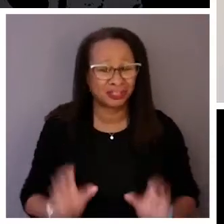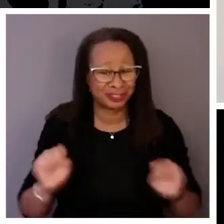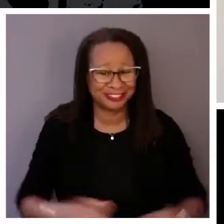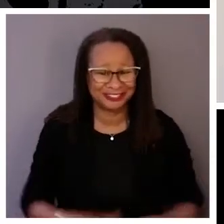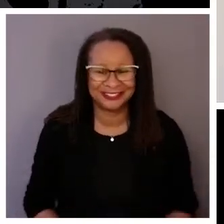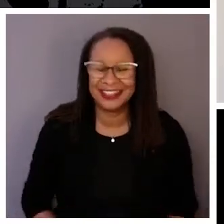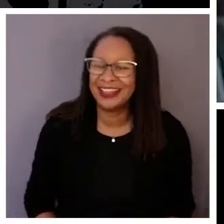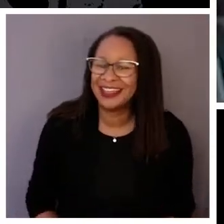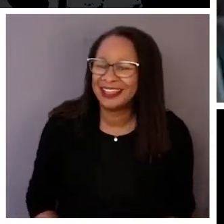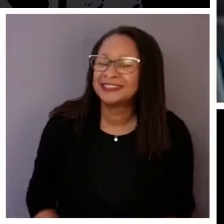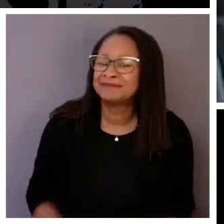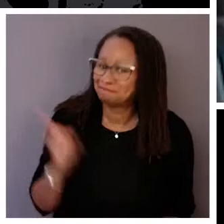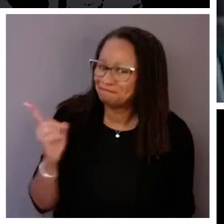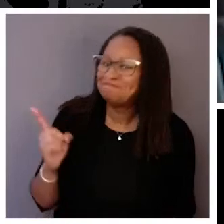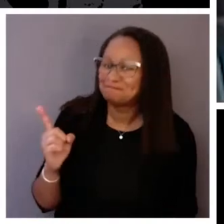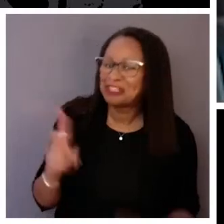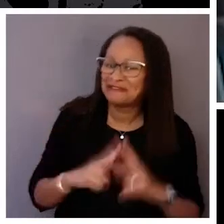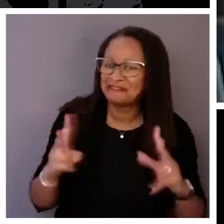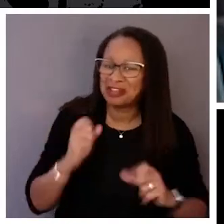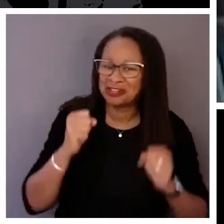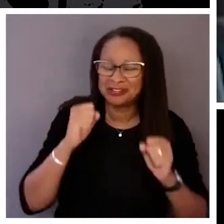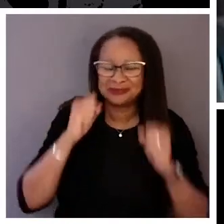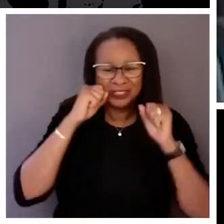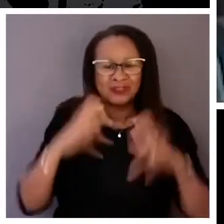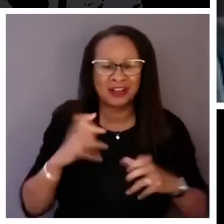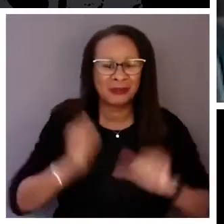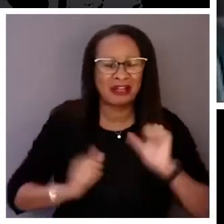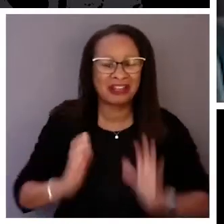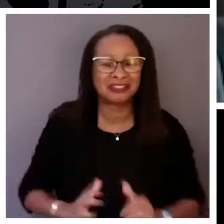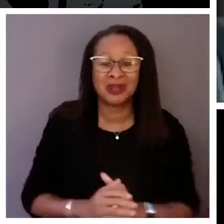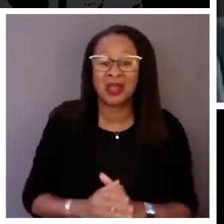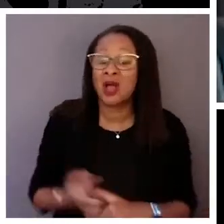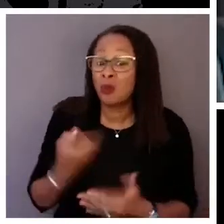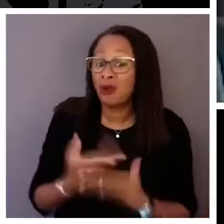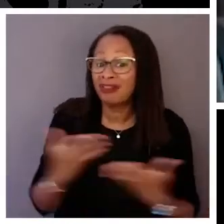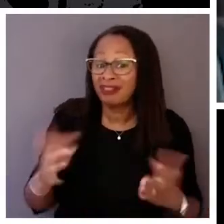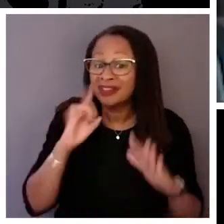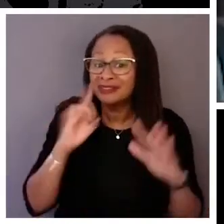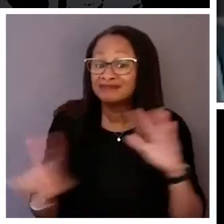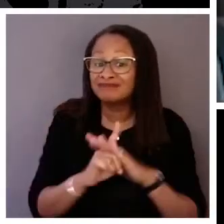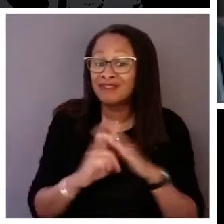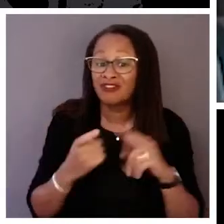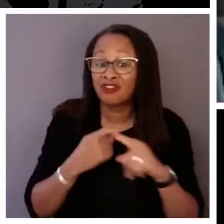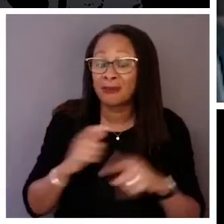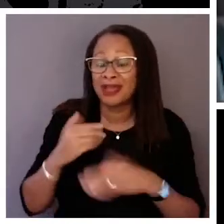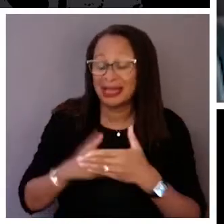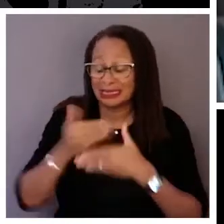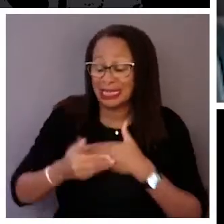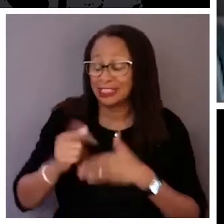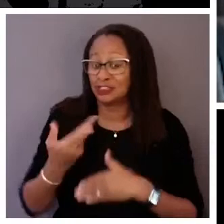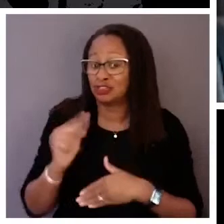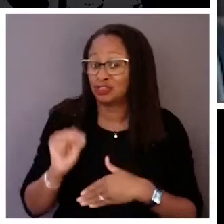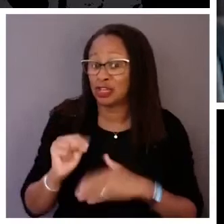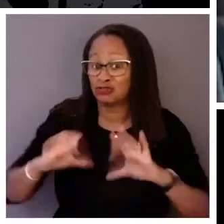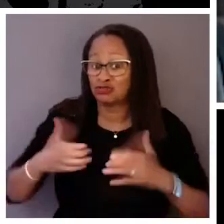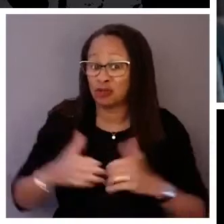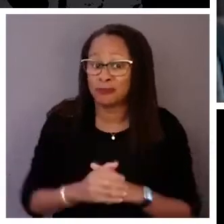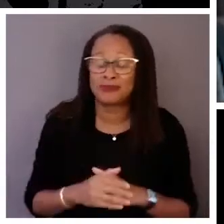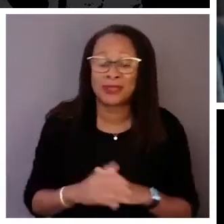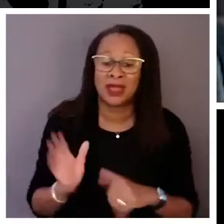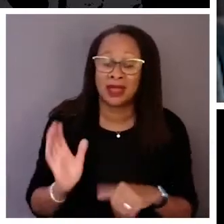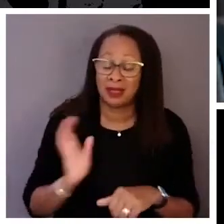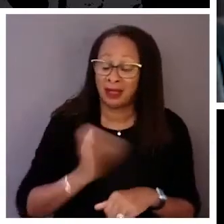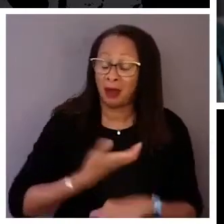actor. She's an incredible actor. And one of the questions that came up from the NextGen group is,